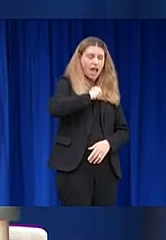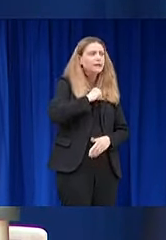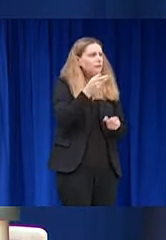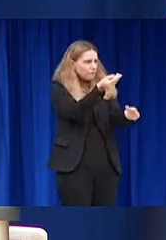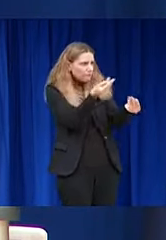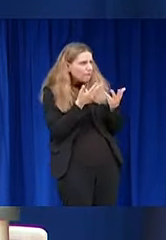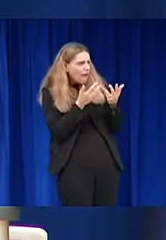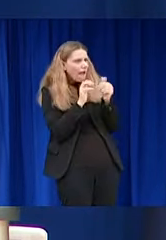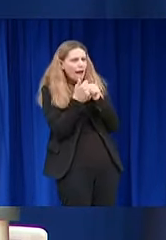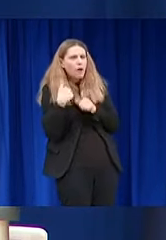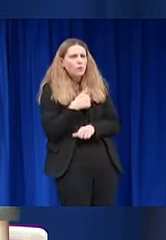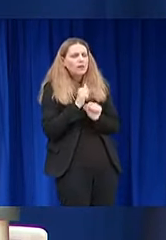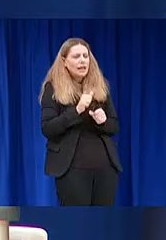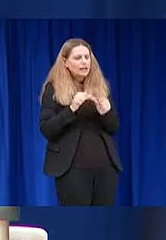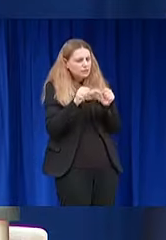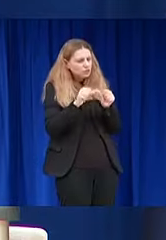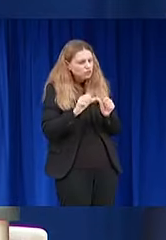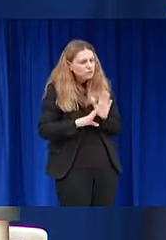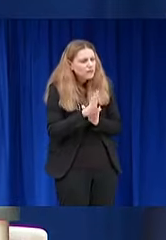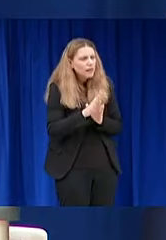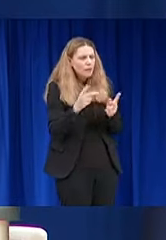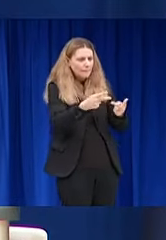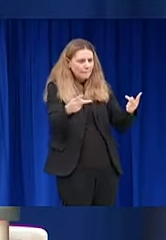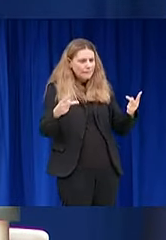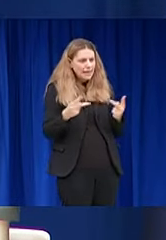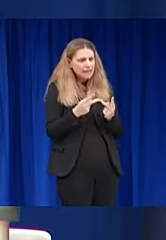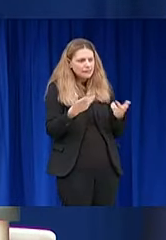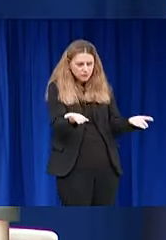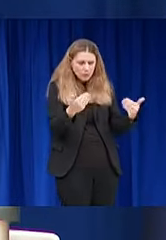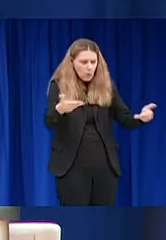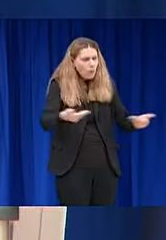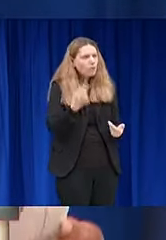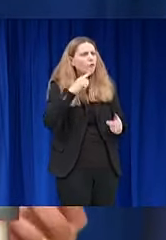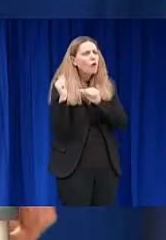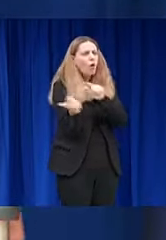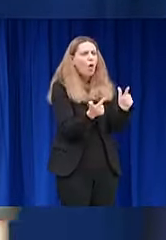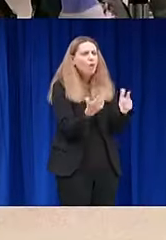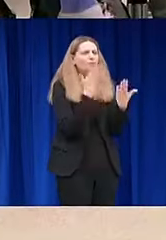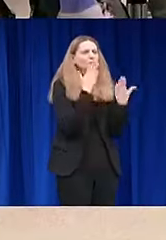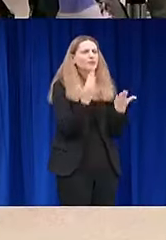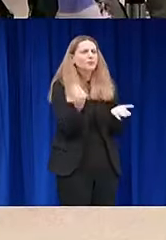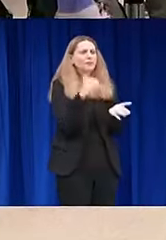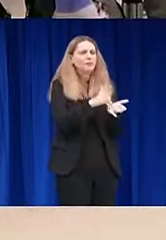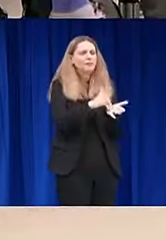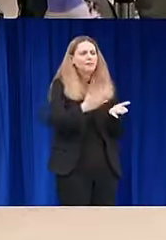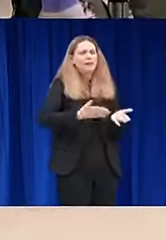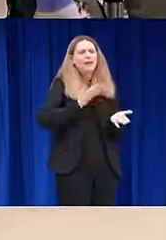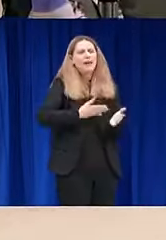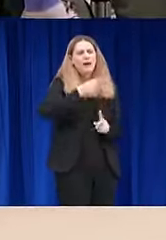building a place for all. Thank you again, and happy Pride.